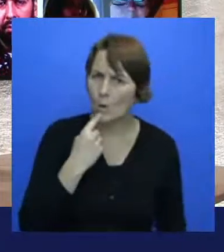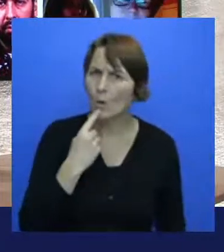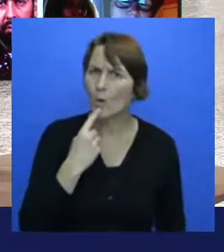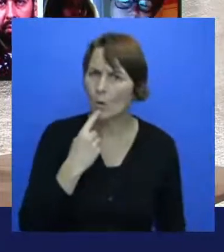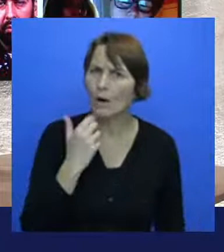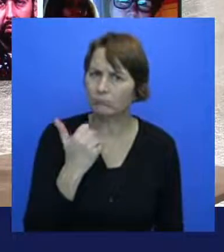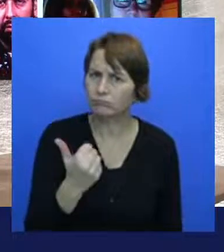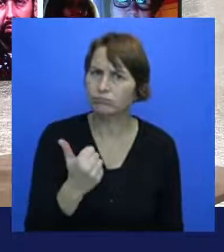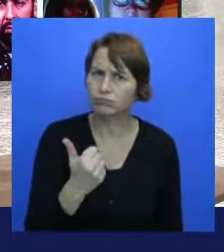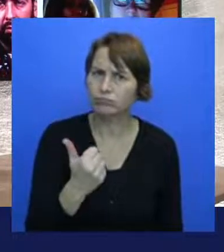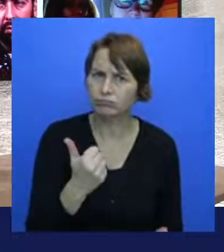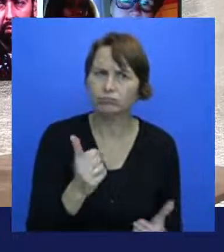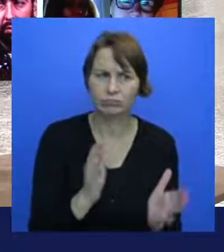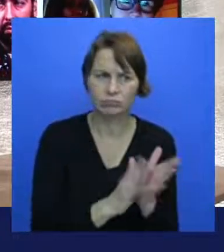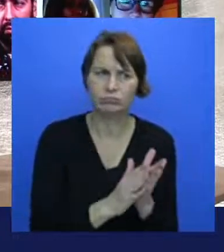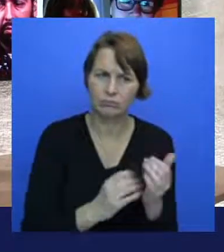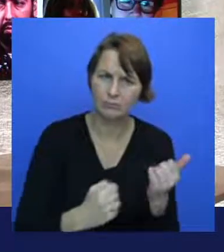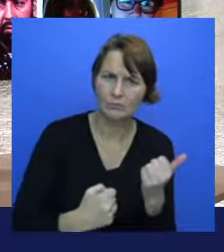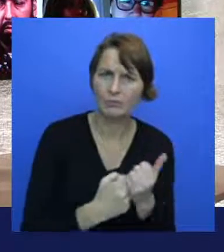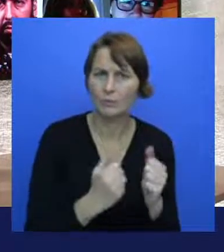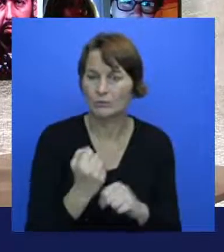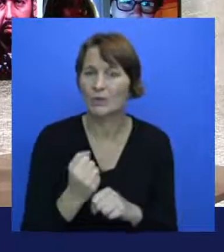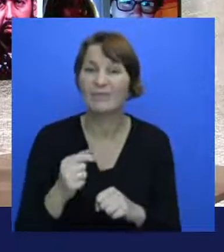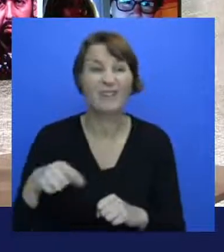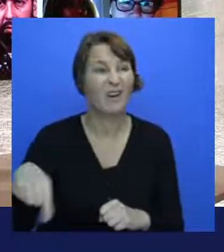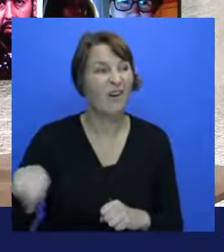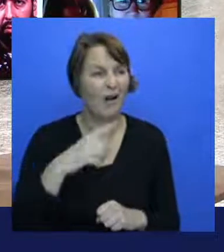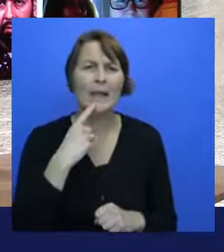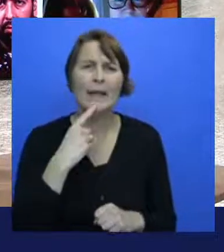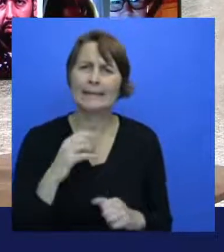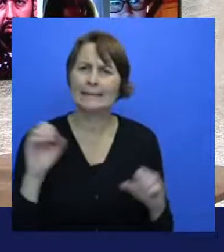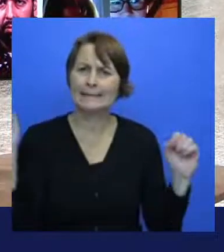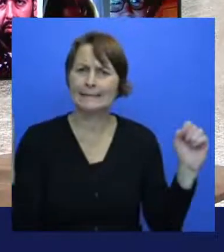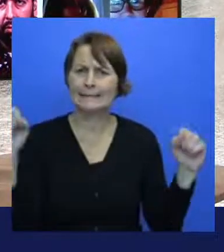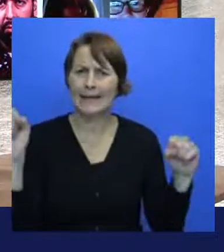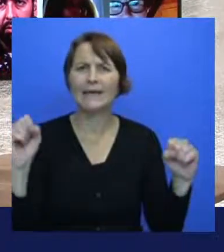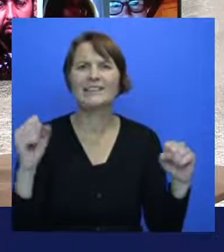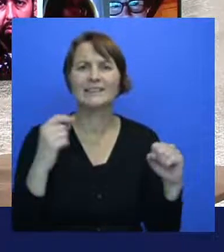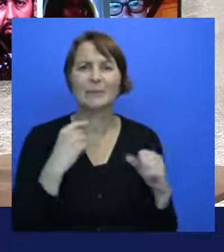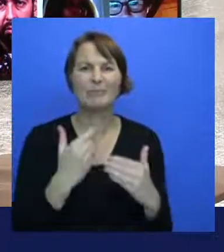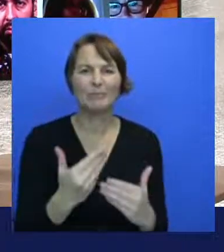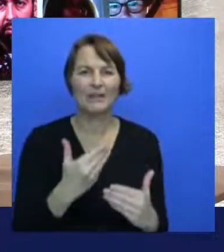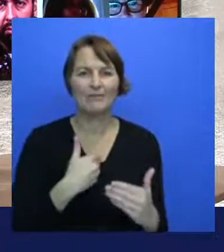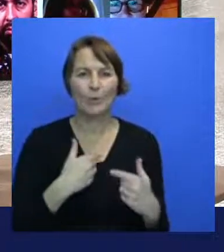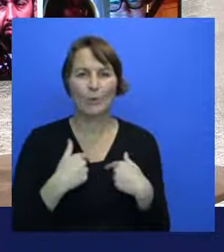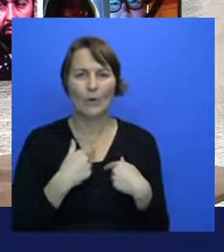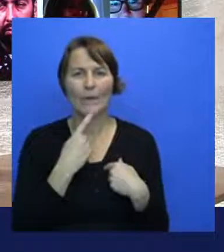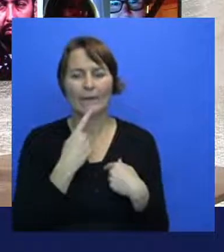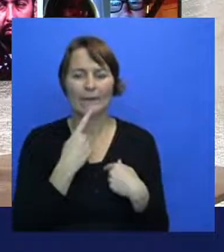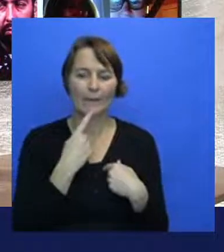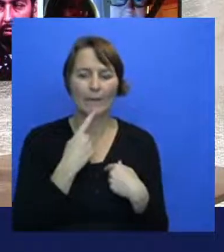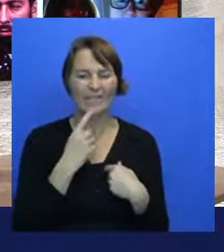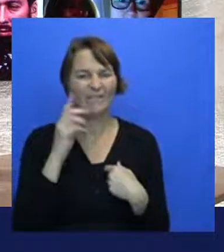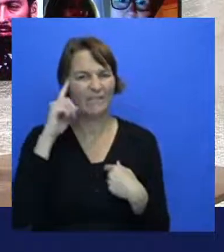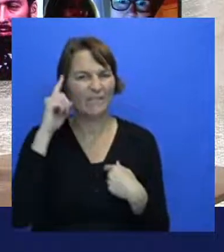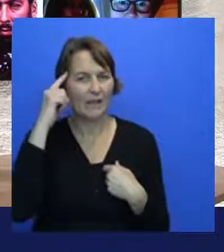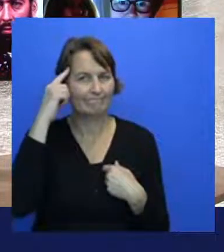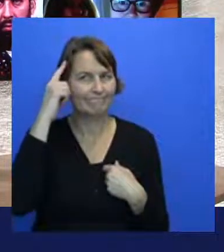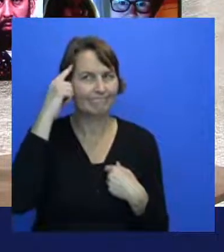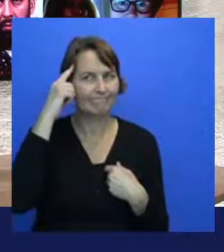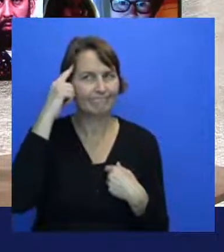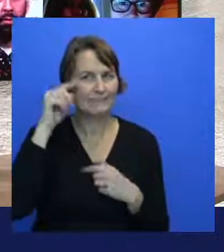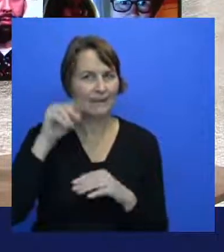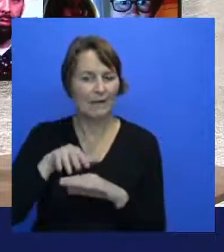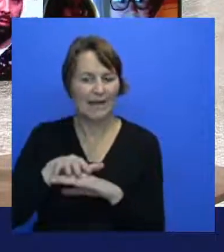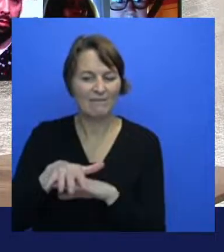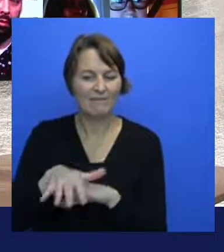all biased. So in order to get that bias out of it, I think it's very good to collaborate with others